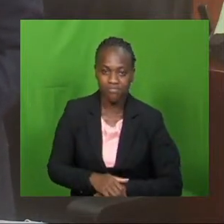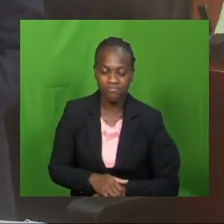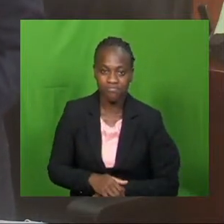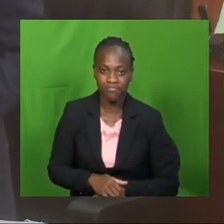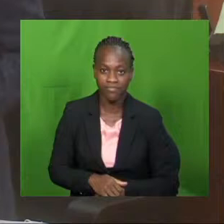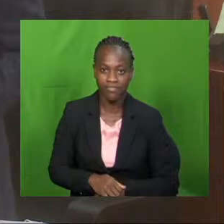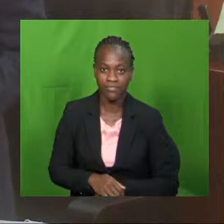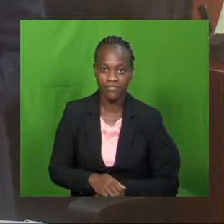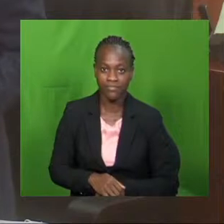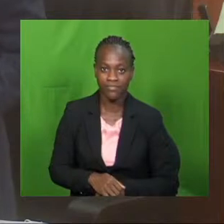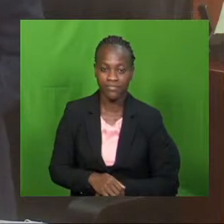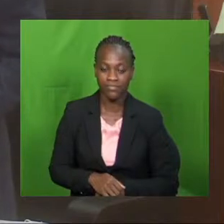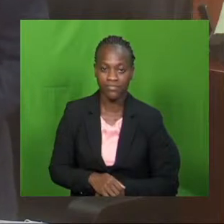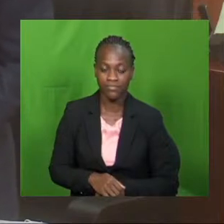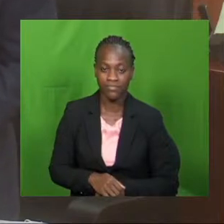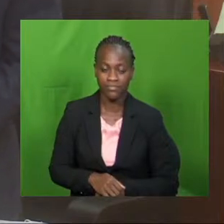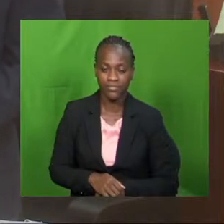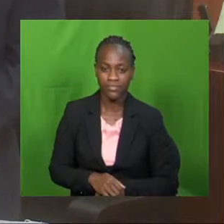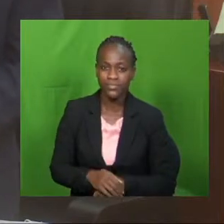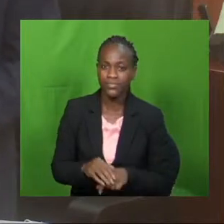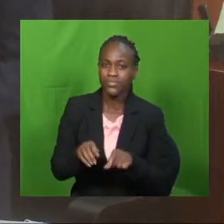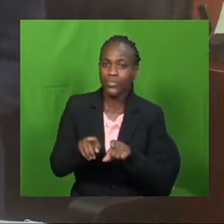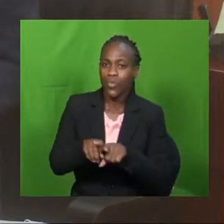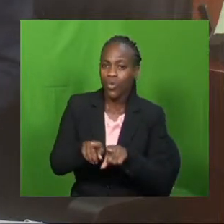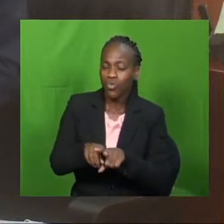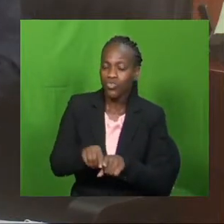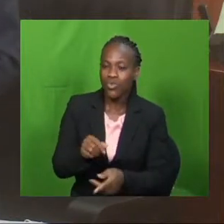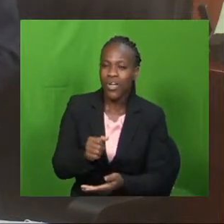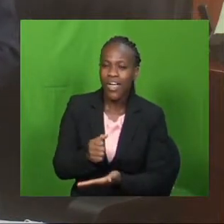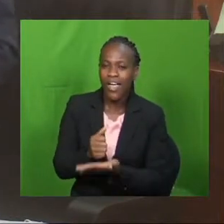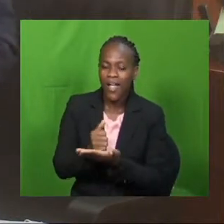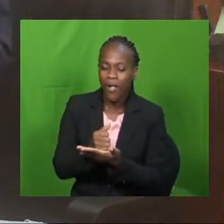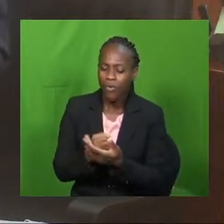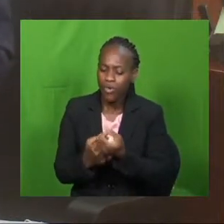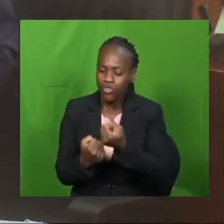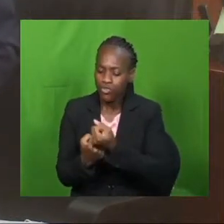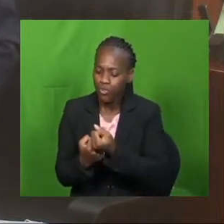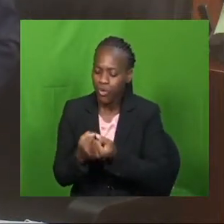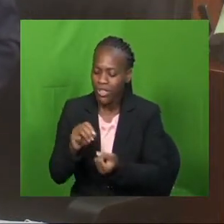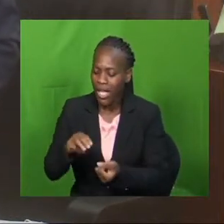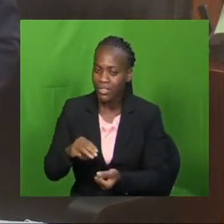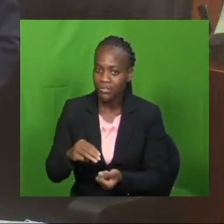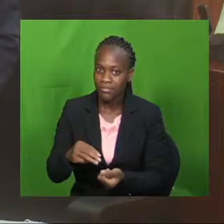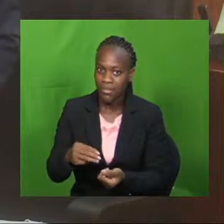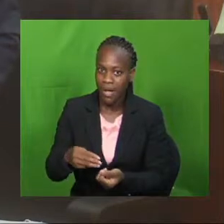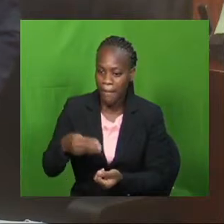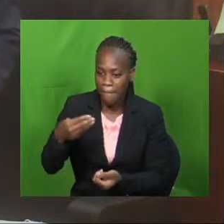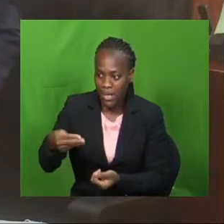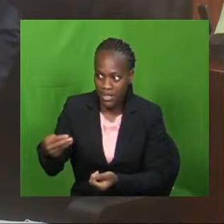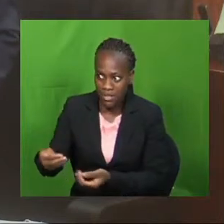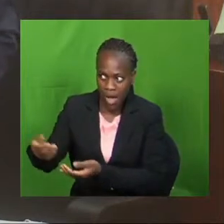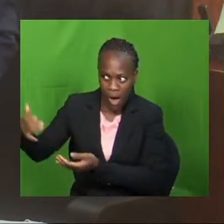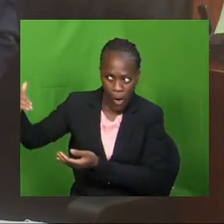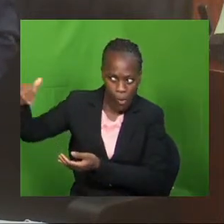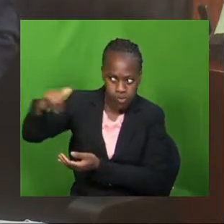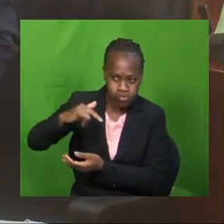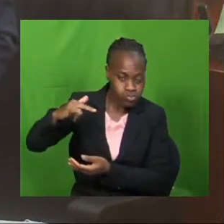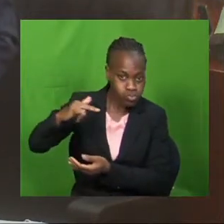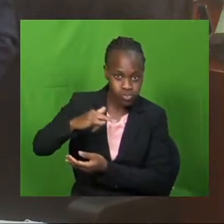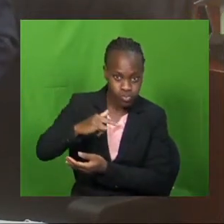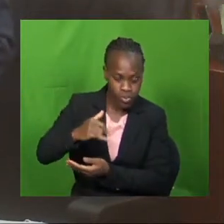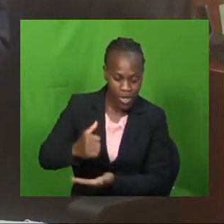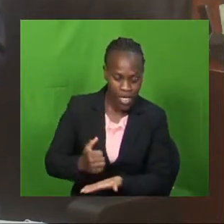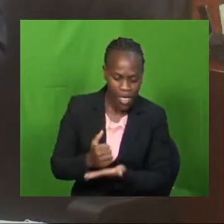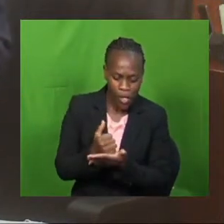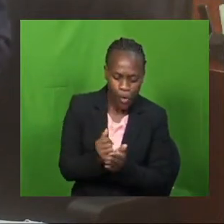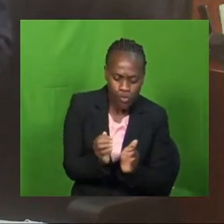to domestic businesses and ensure that raw materials are imported from other African countries to enable the SMEs to set